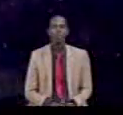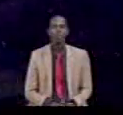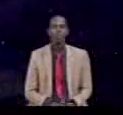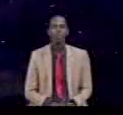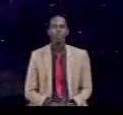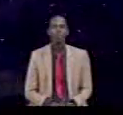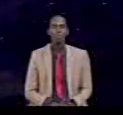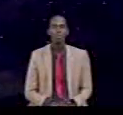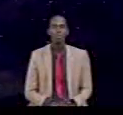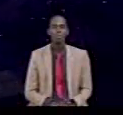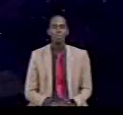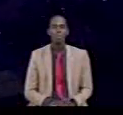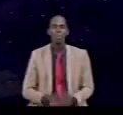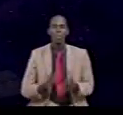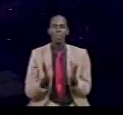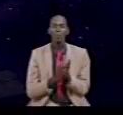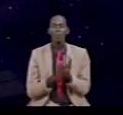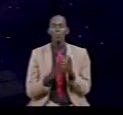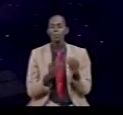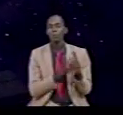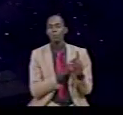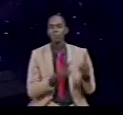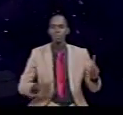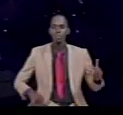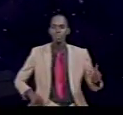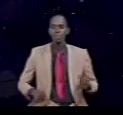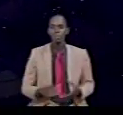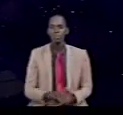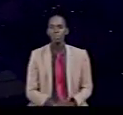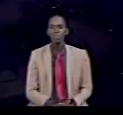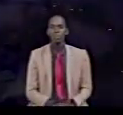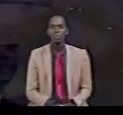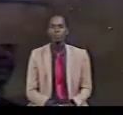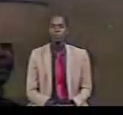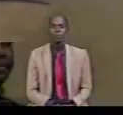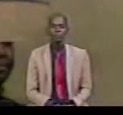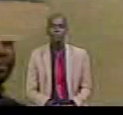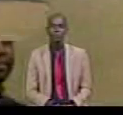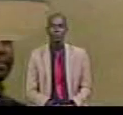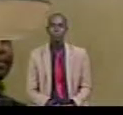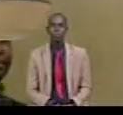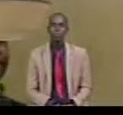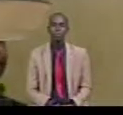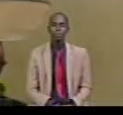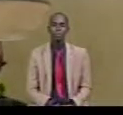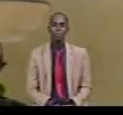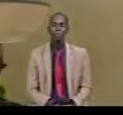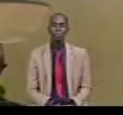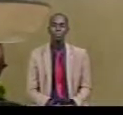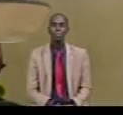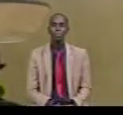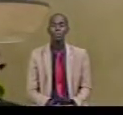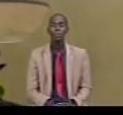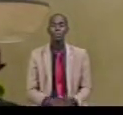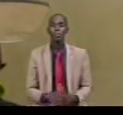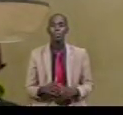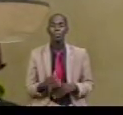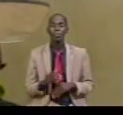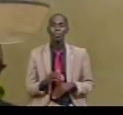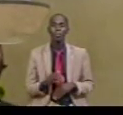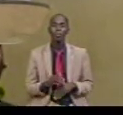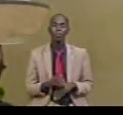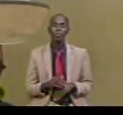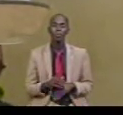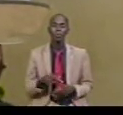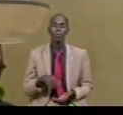Praise the Lord. On behalf of